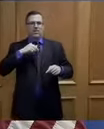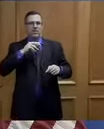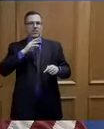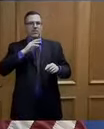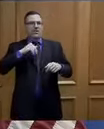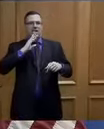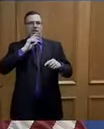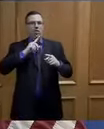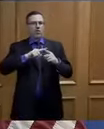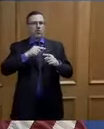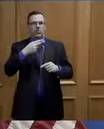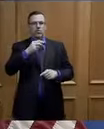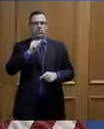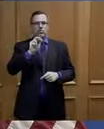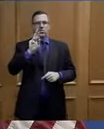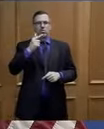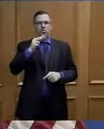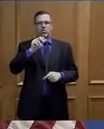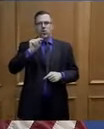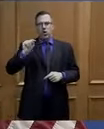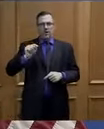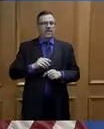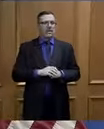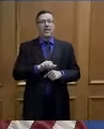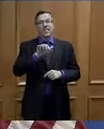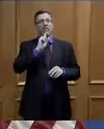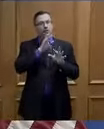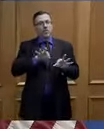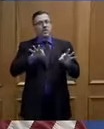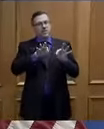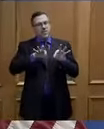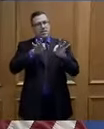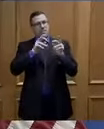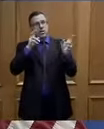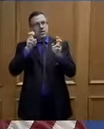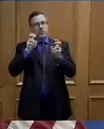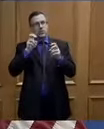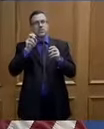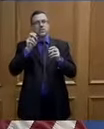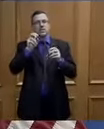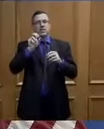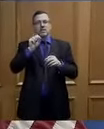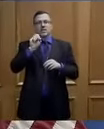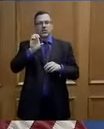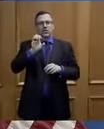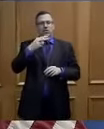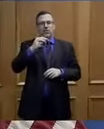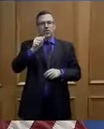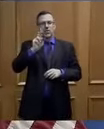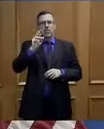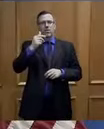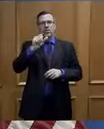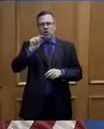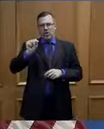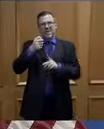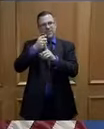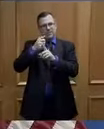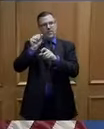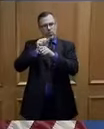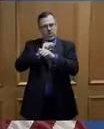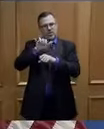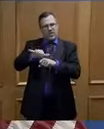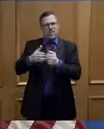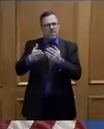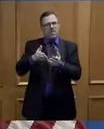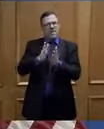issue at hand, but that is certainly a very important issue, and I'm sure Secretary Hargett's working on it. You might address that question